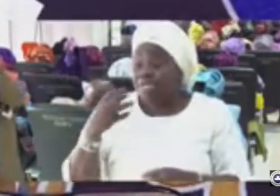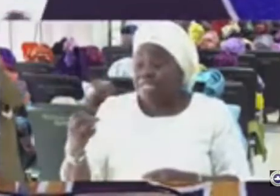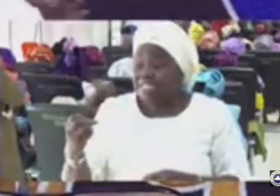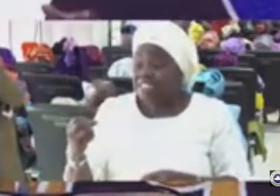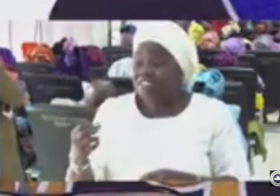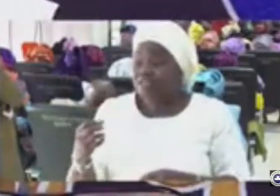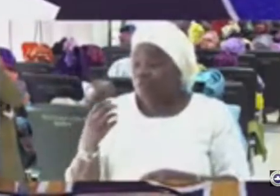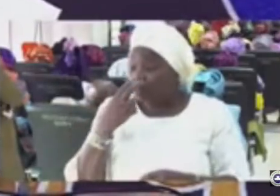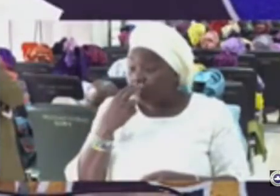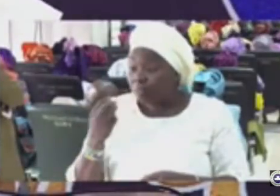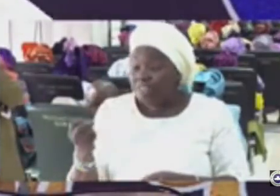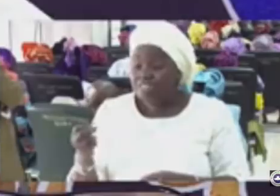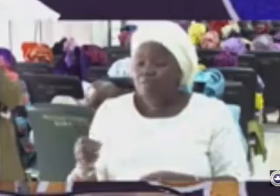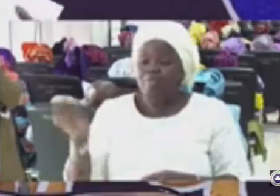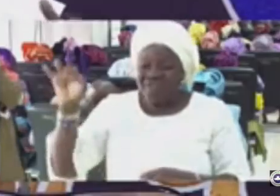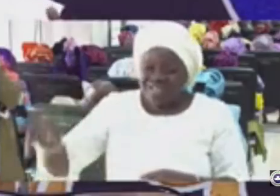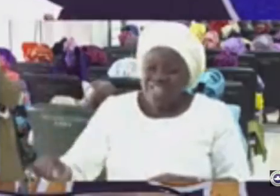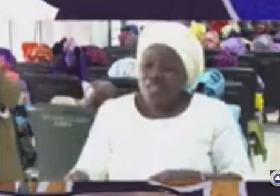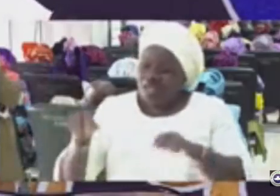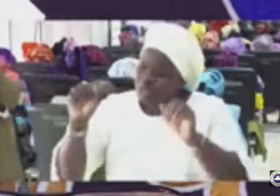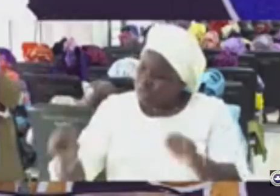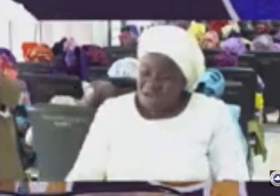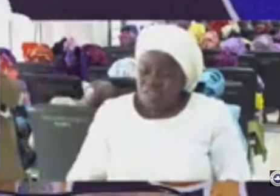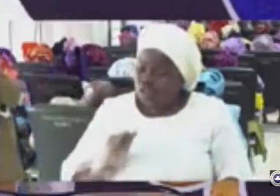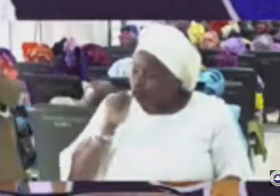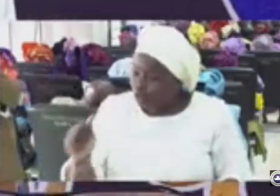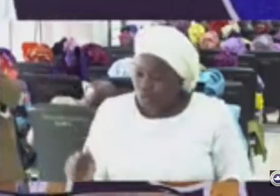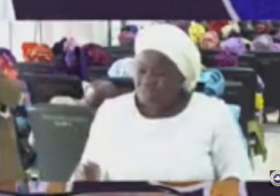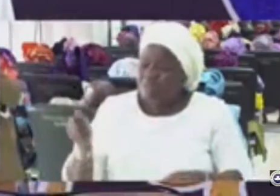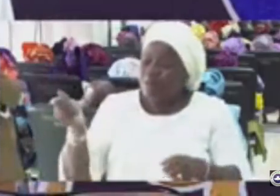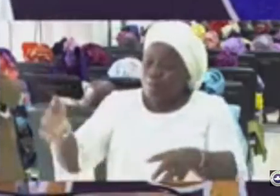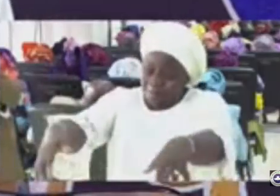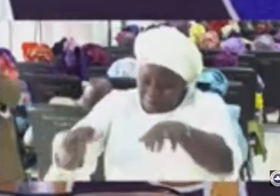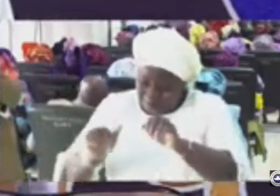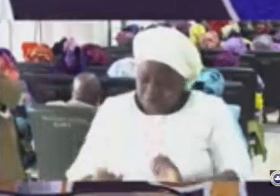And then one day he shouted Jesus and opened his eyes.